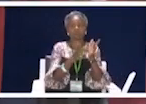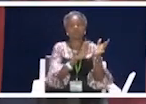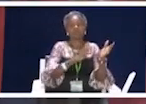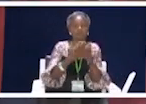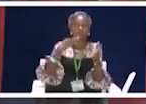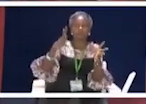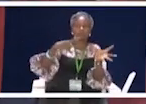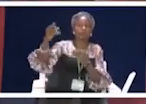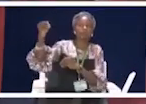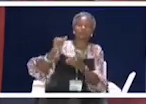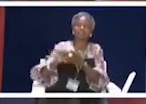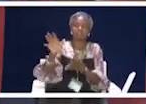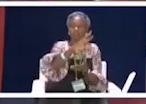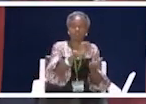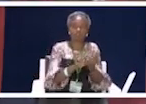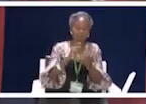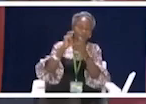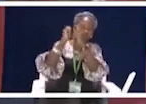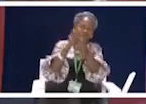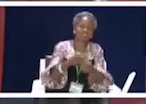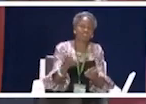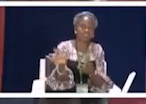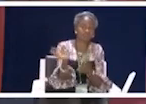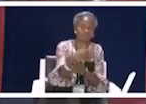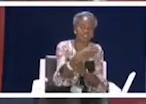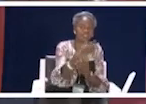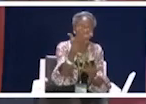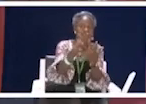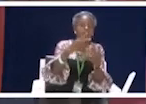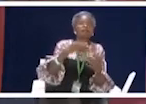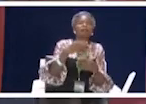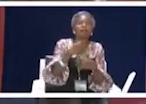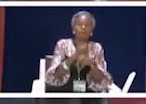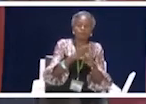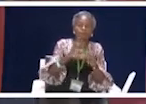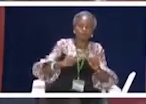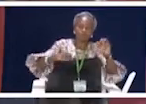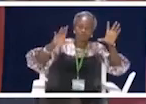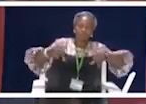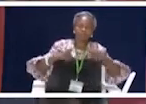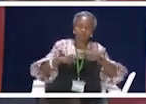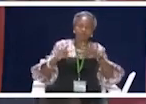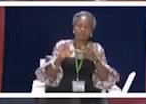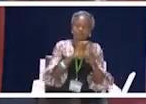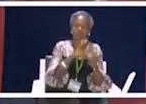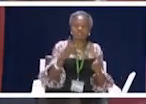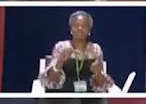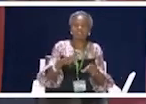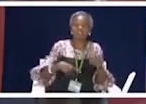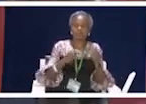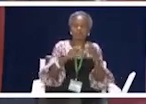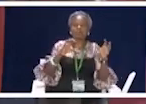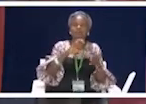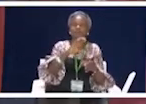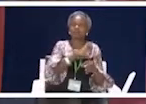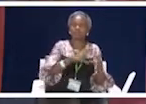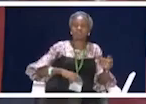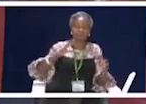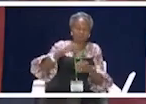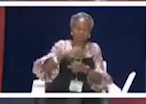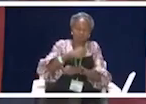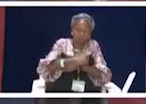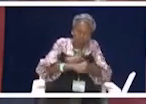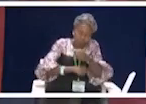is your own fishing net. Please grab it. Make sure you surrender your life to Christ. A life without Christ, we suffer crisis.